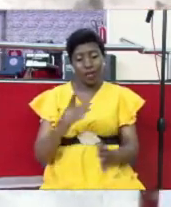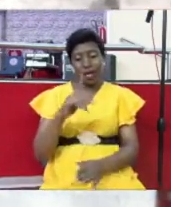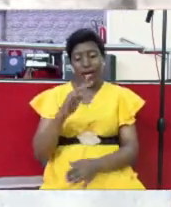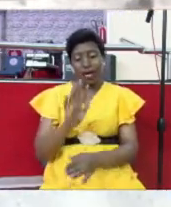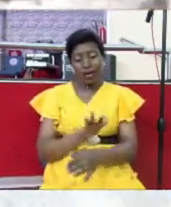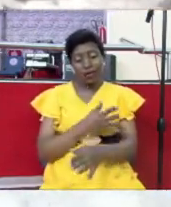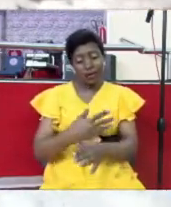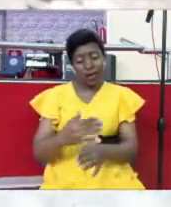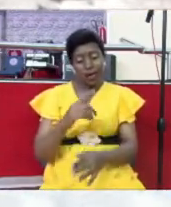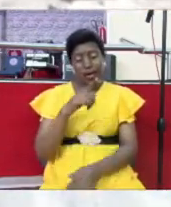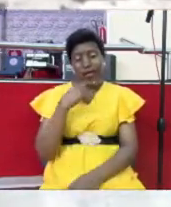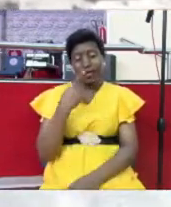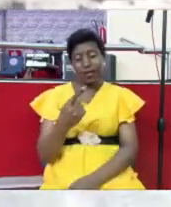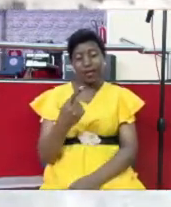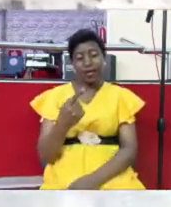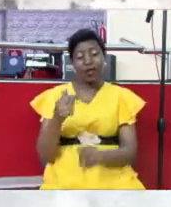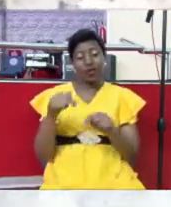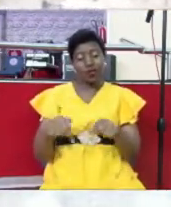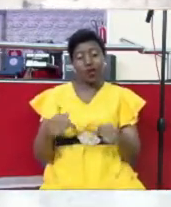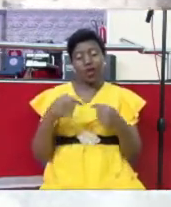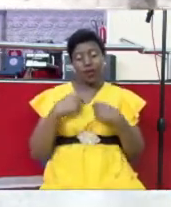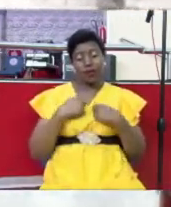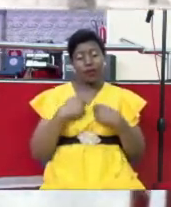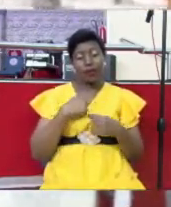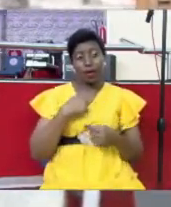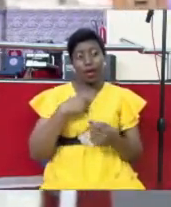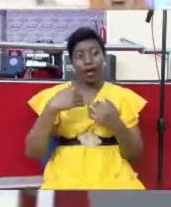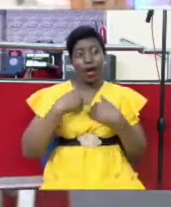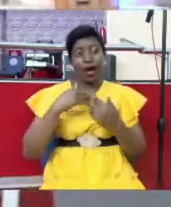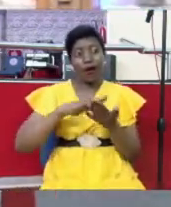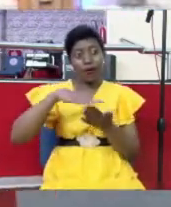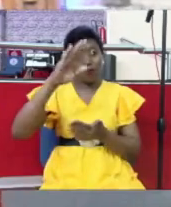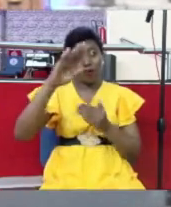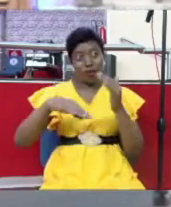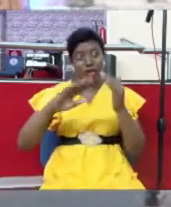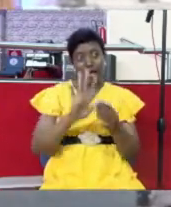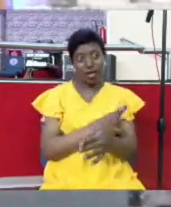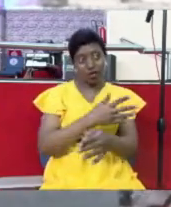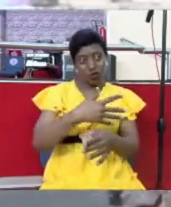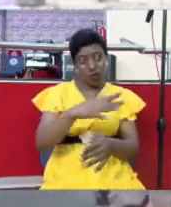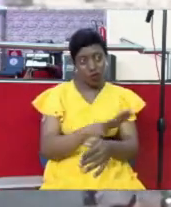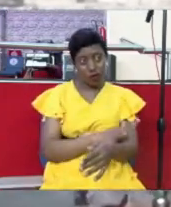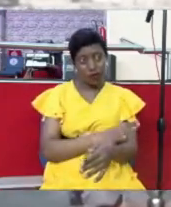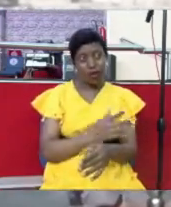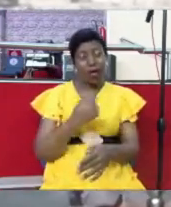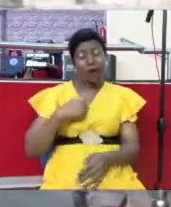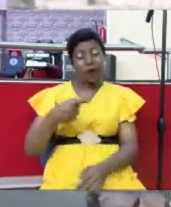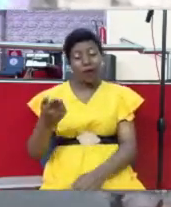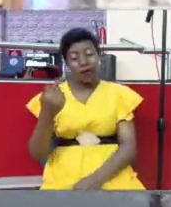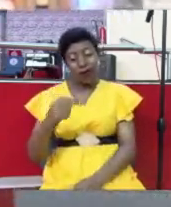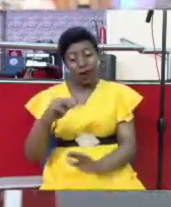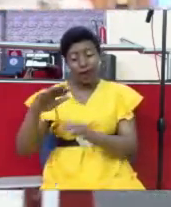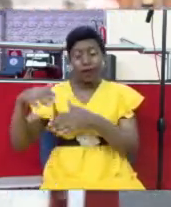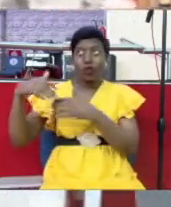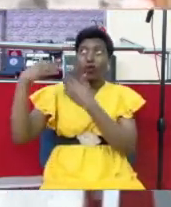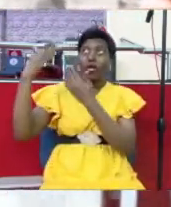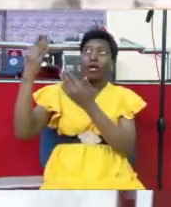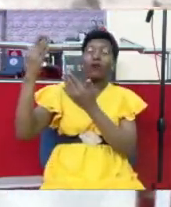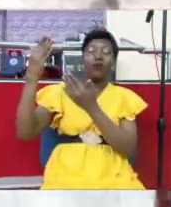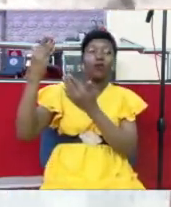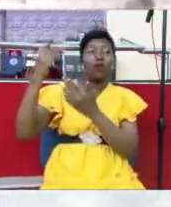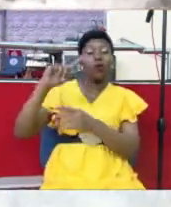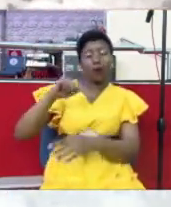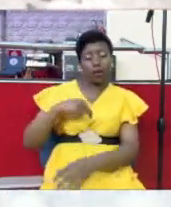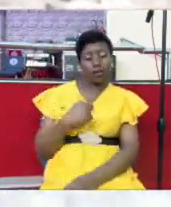have more than a song today. Mwimbaji akaimba akasema niko na zaidi ya wimbo leo. I have come to give you myself.